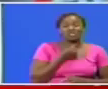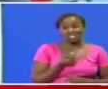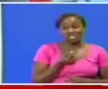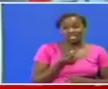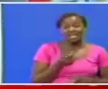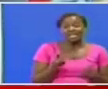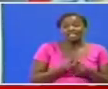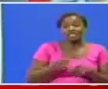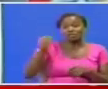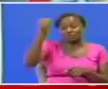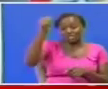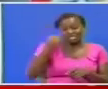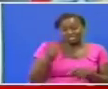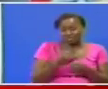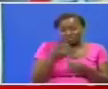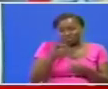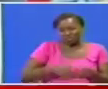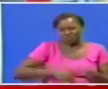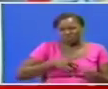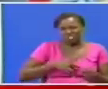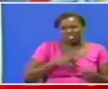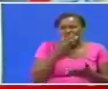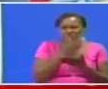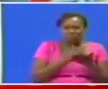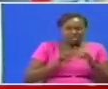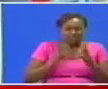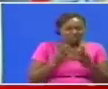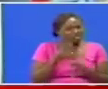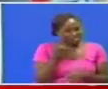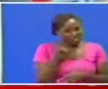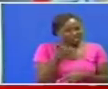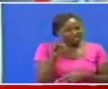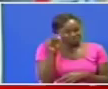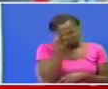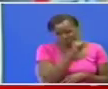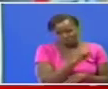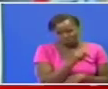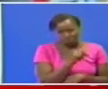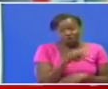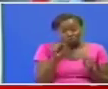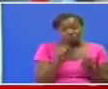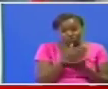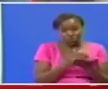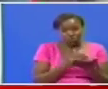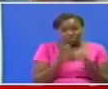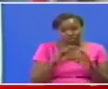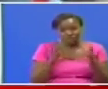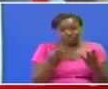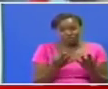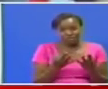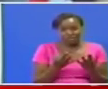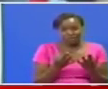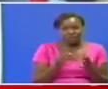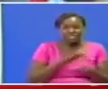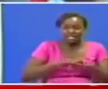other politicians make you feel like you're not a part of their family, come on, and be part of the Wiper family.